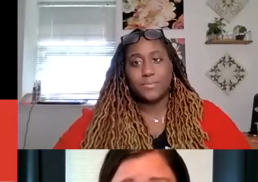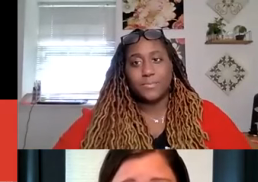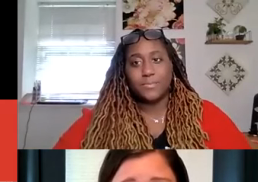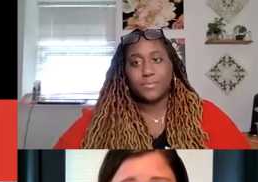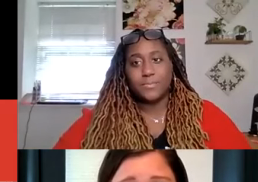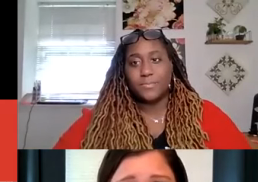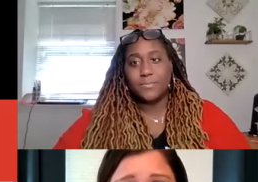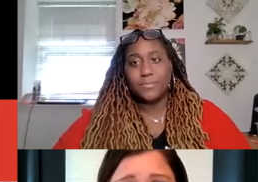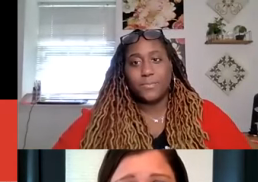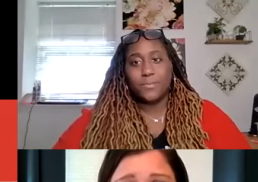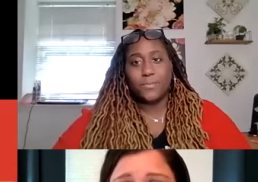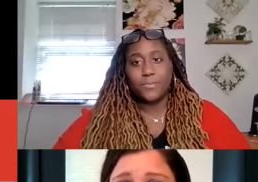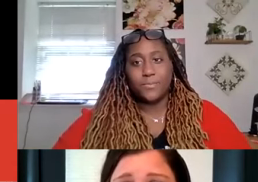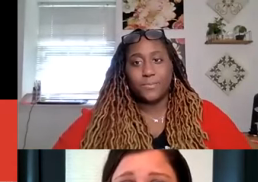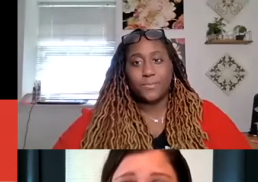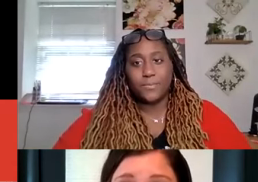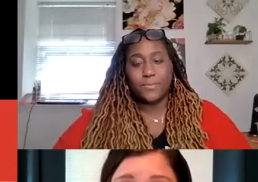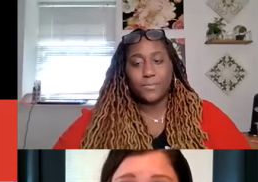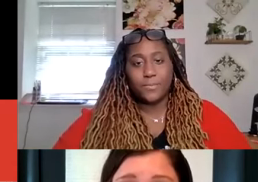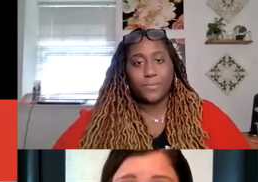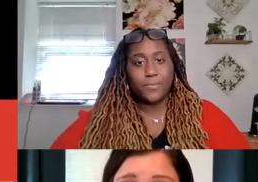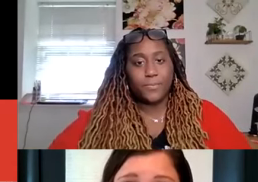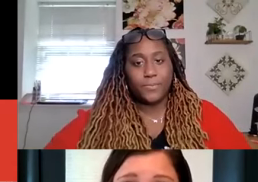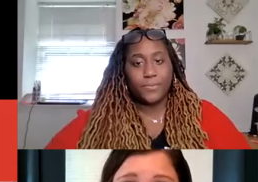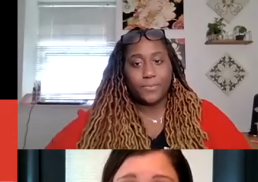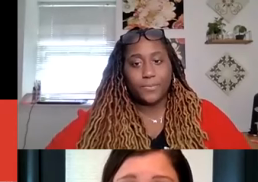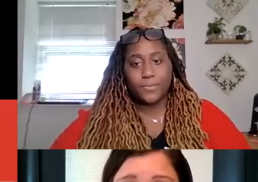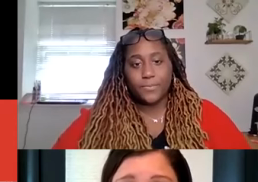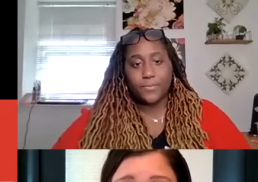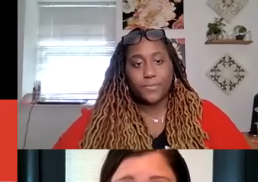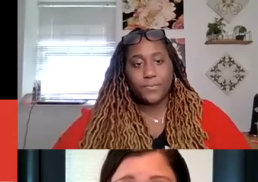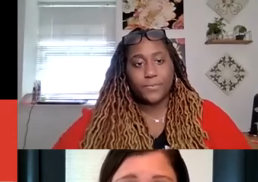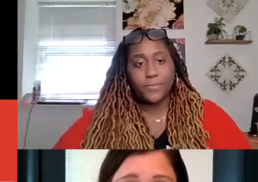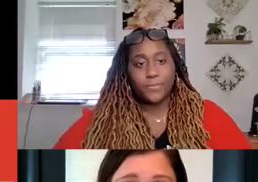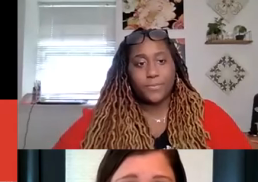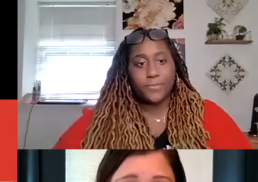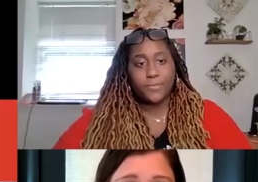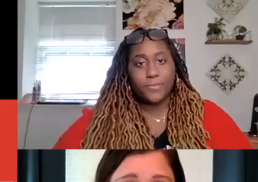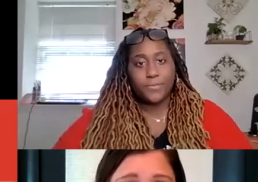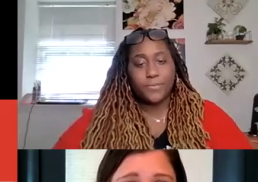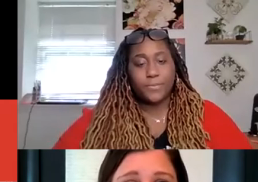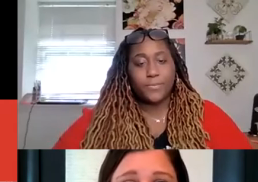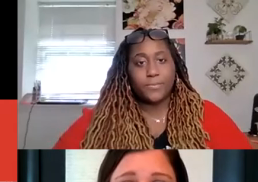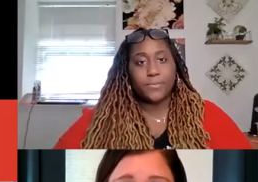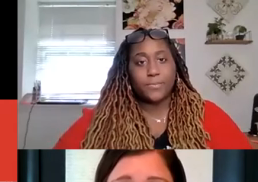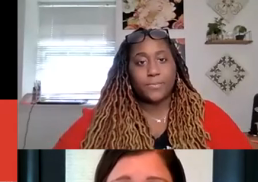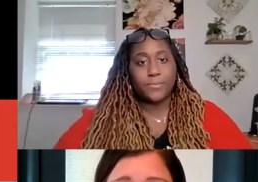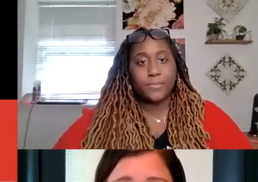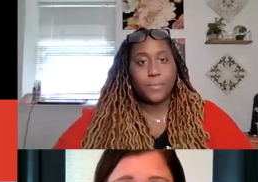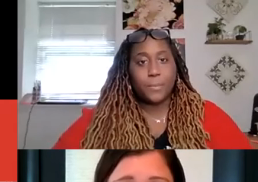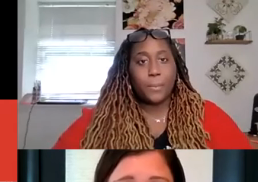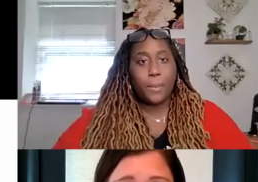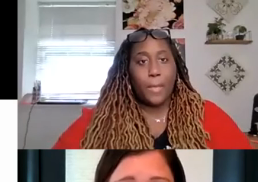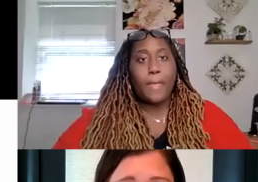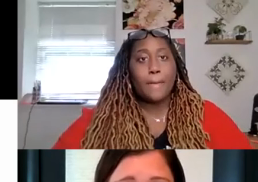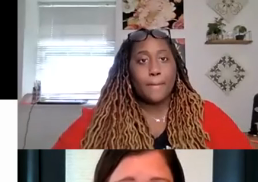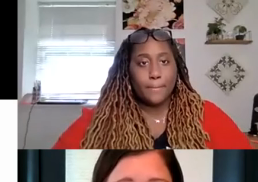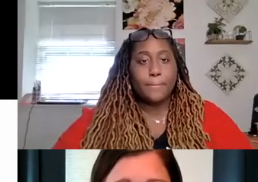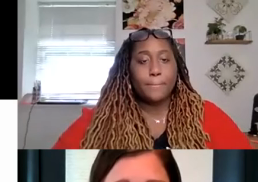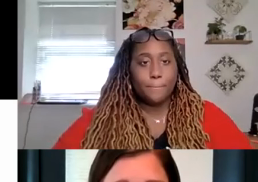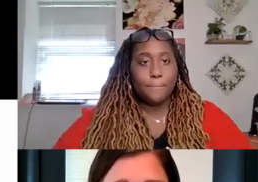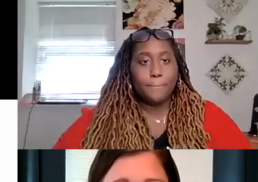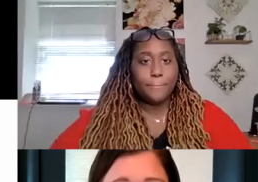and engaged. So we'll go to our final speaker and then go into a short Q&A. So our final speaker today